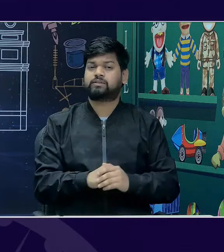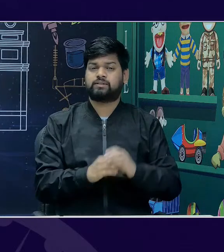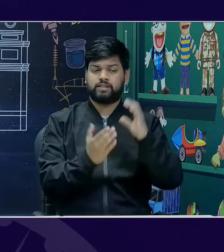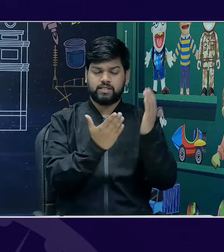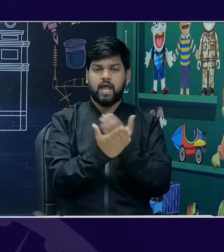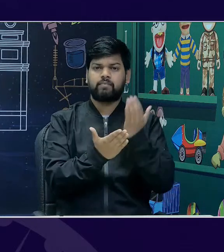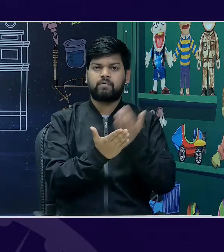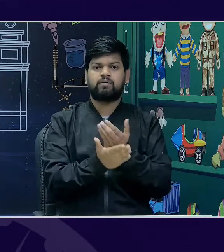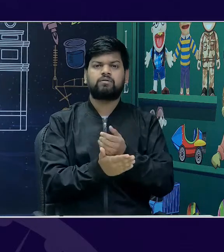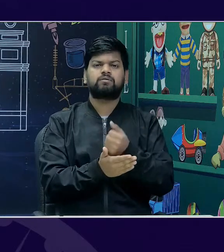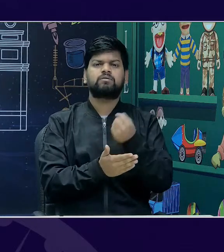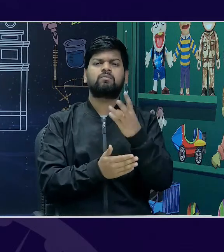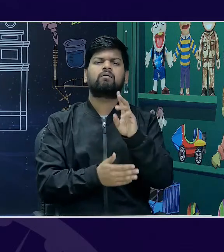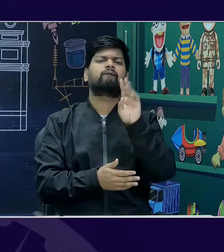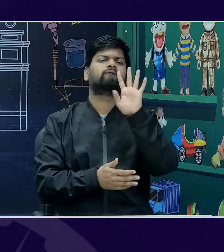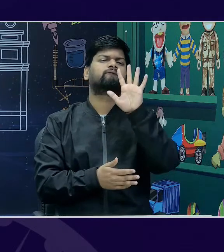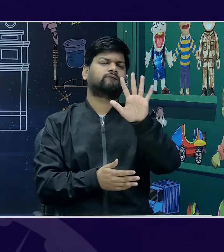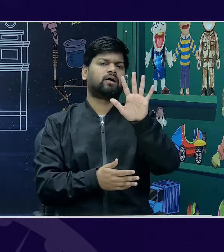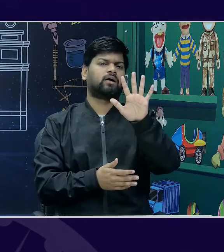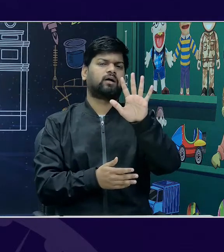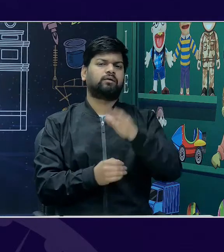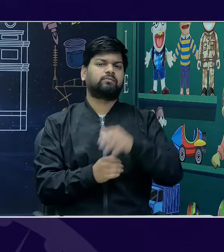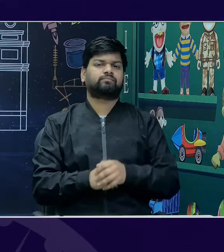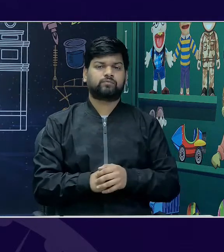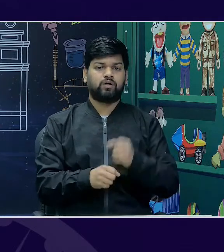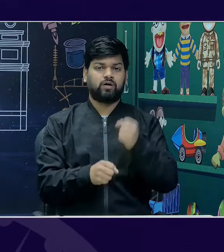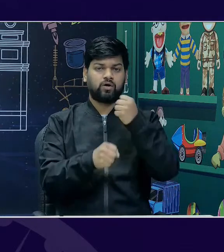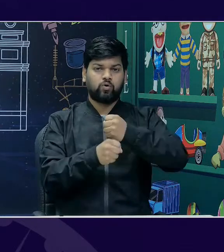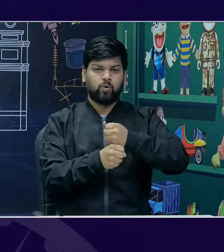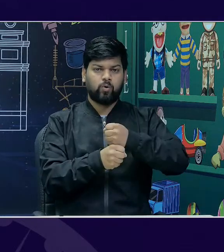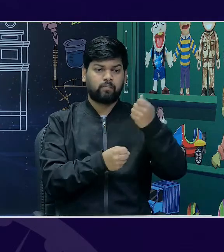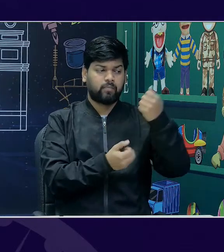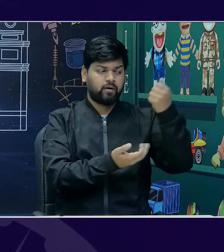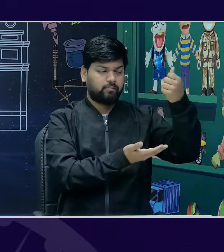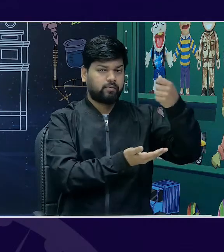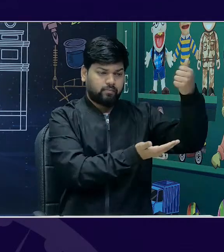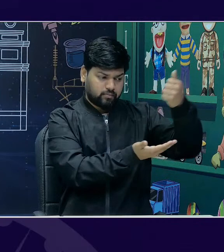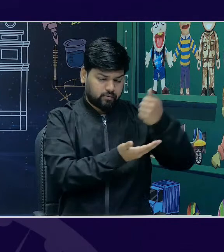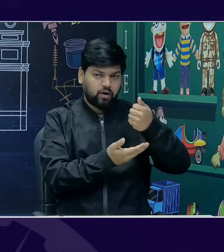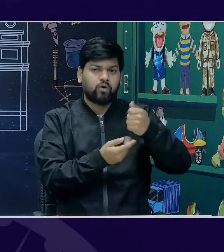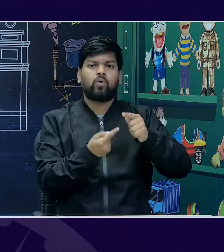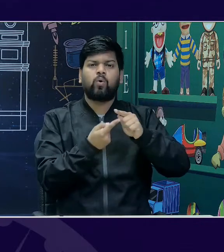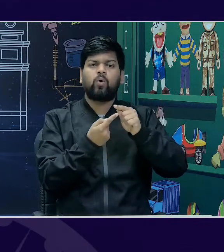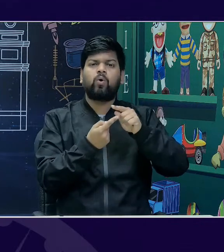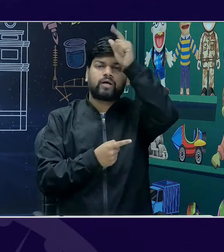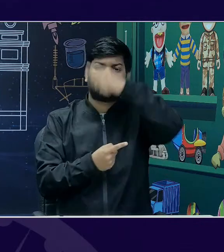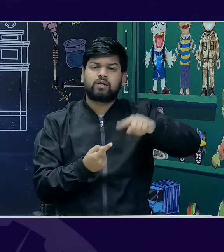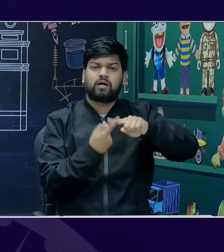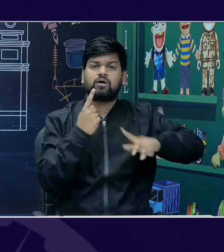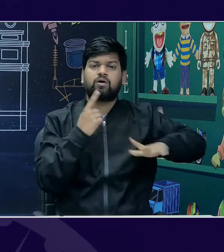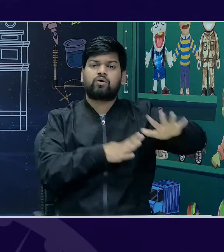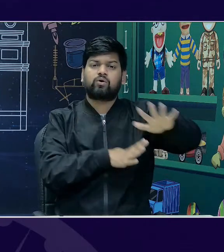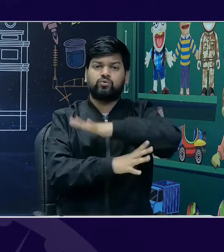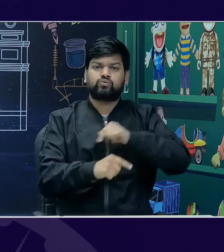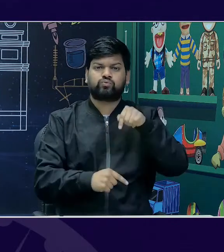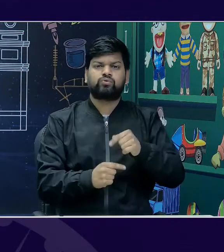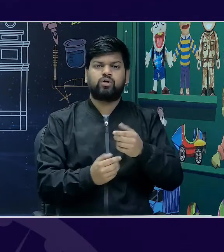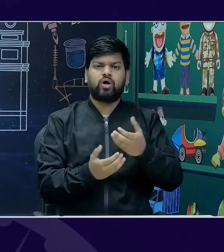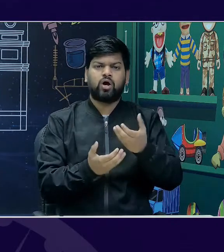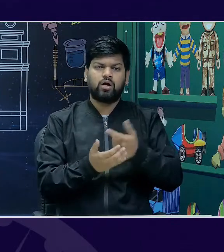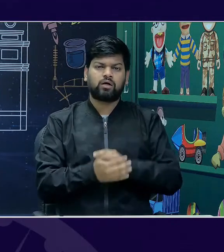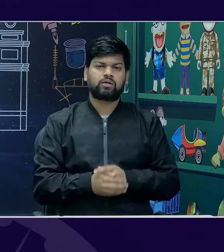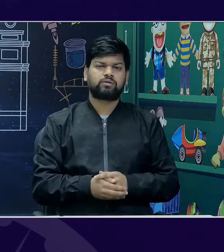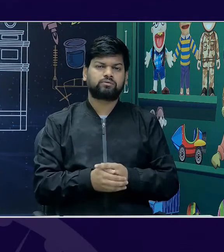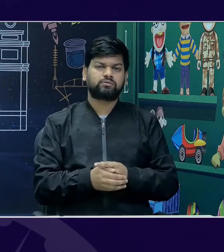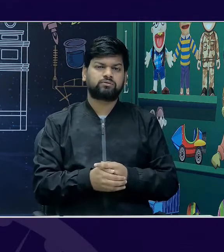5, Government Budget and the Economy. And providing us more guidance and insights into today's conversation, we have with us